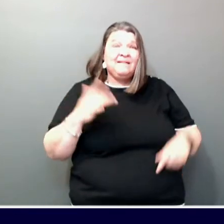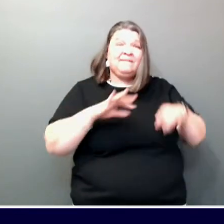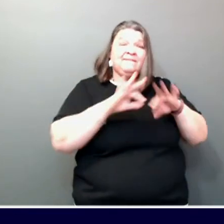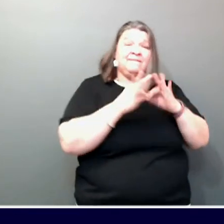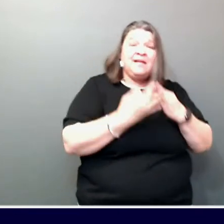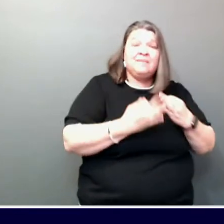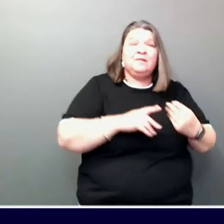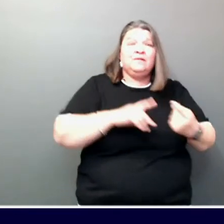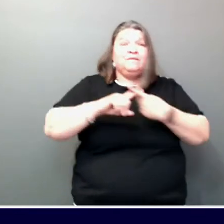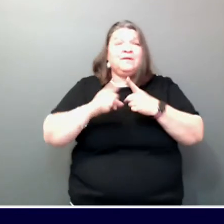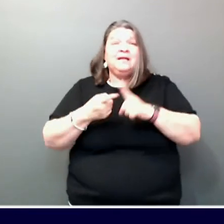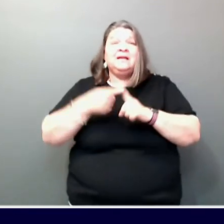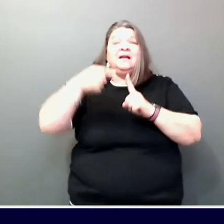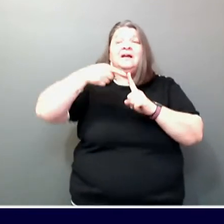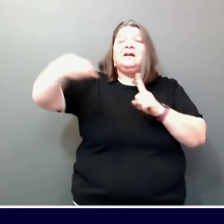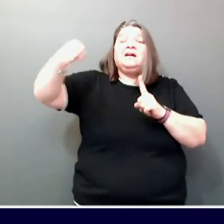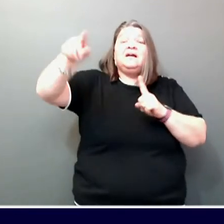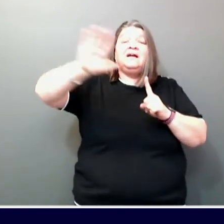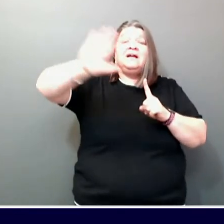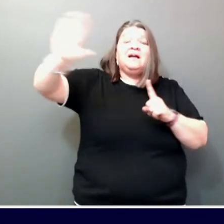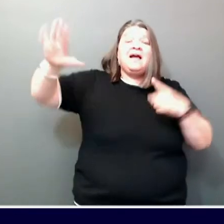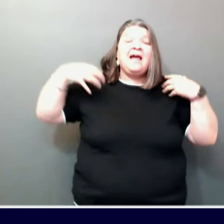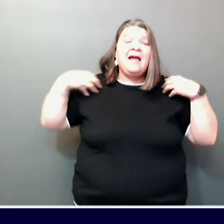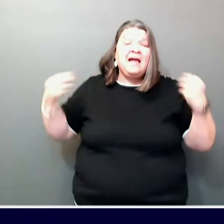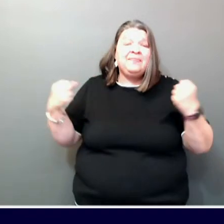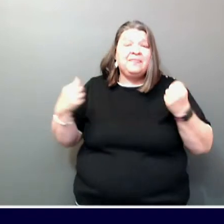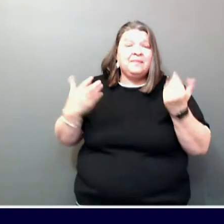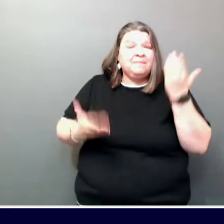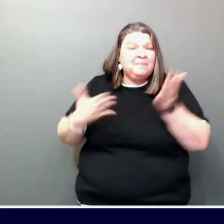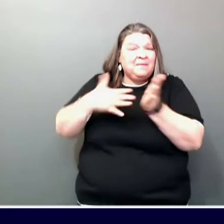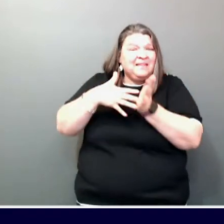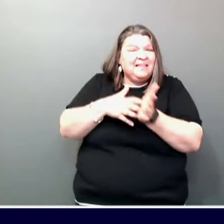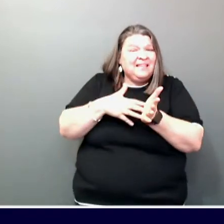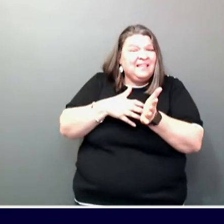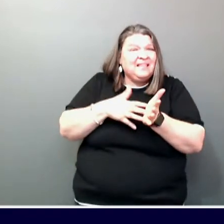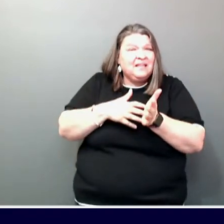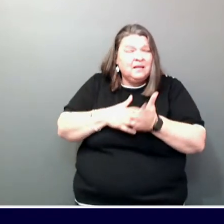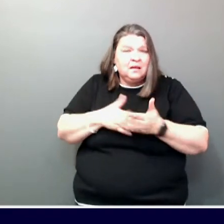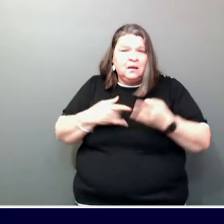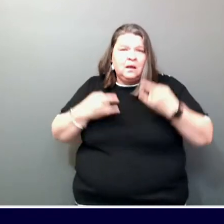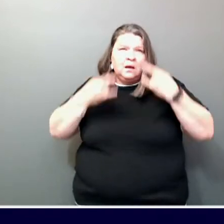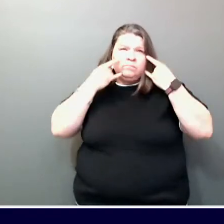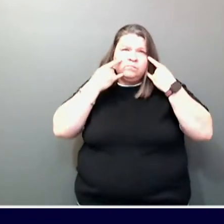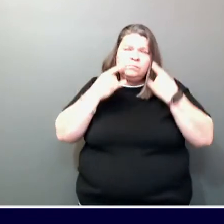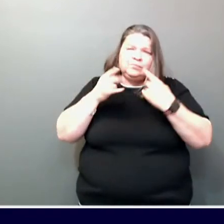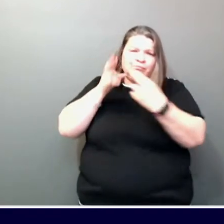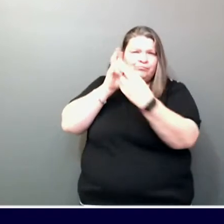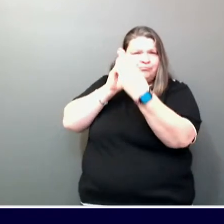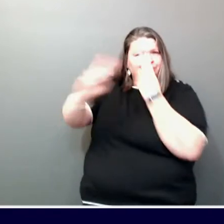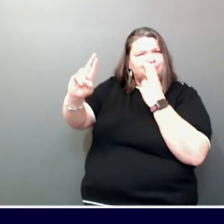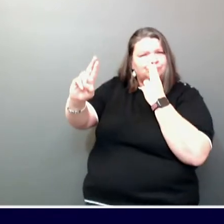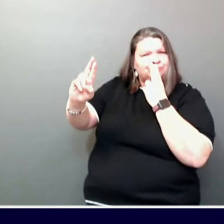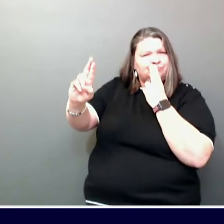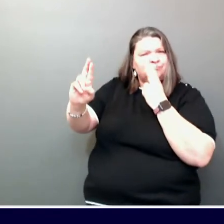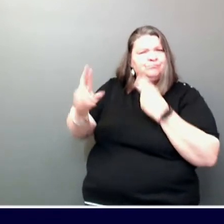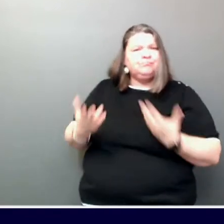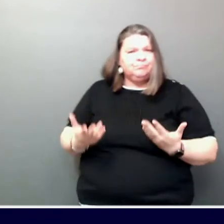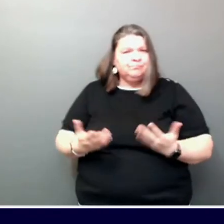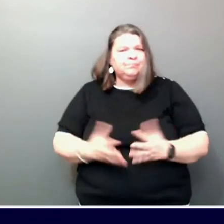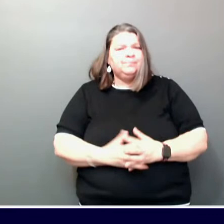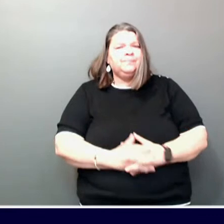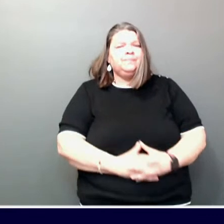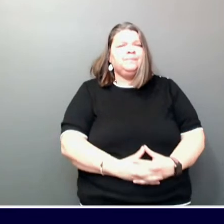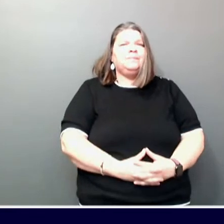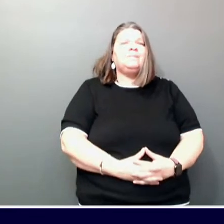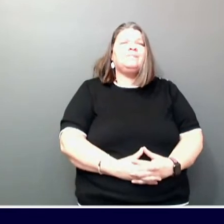nature. Fundamentally, we're all in this place where we're going to have to balance all of the risks for each of us. Thank you. My final